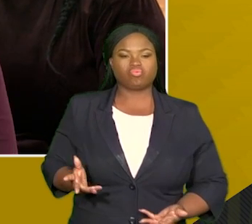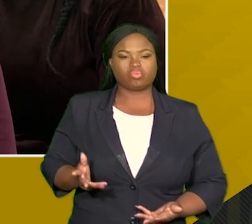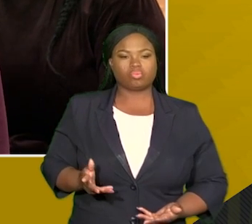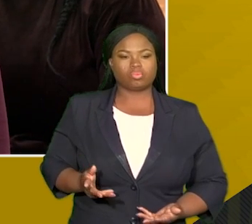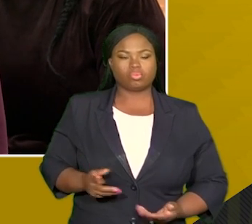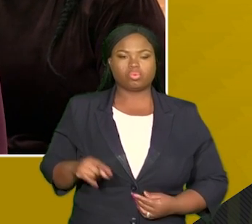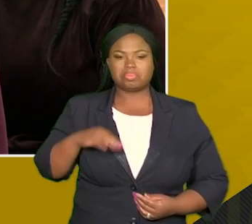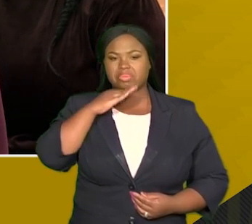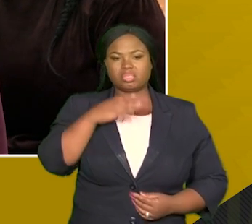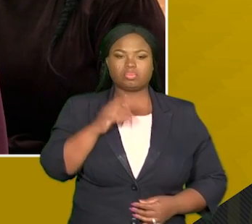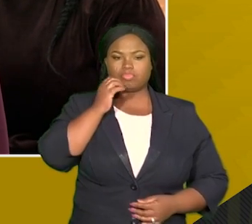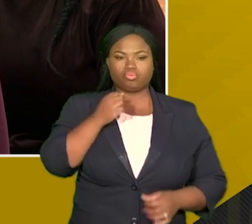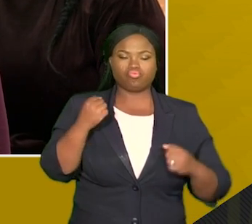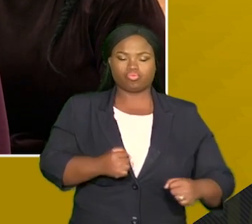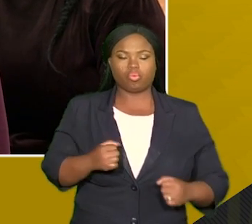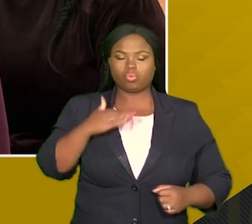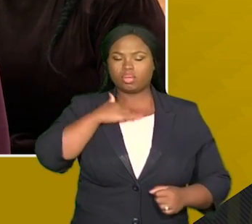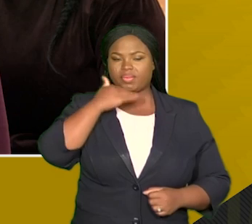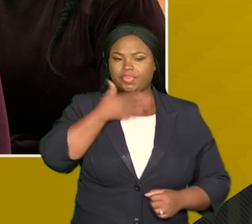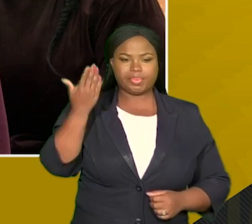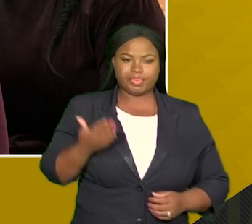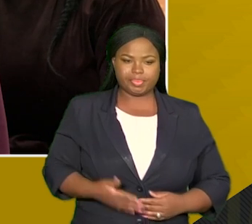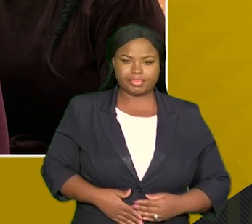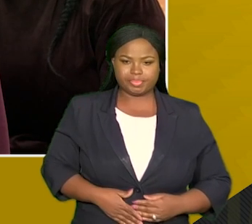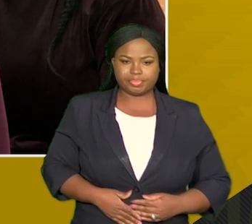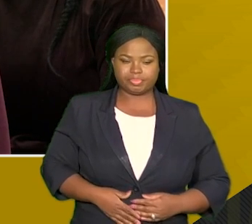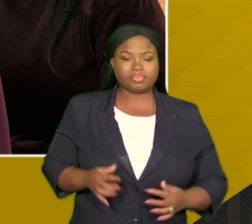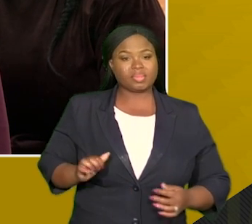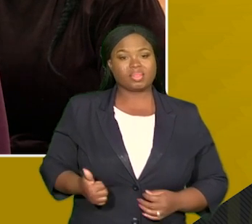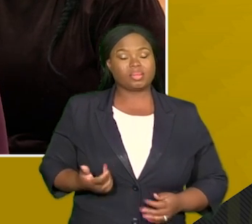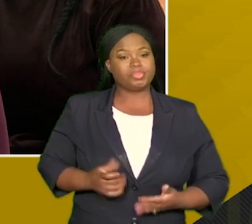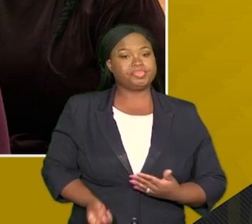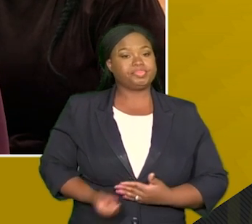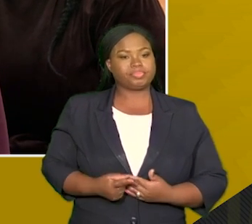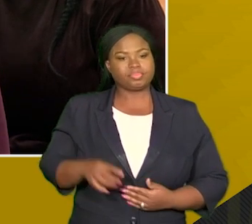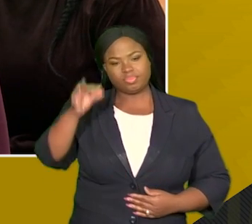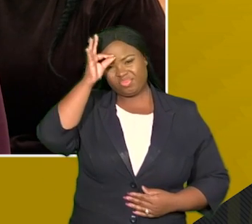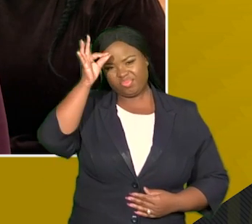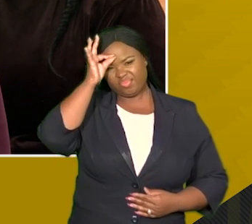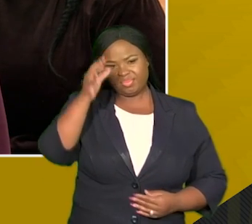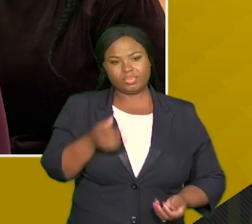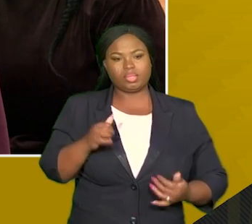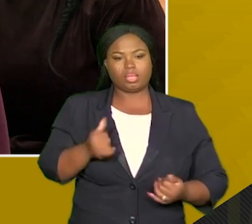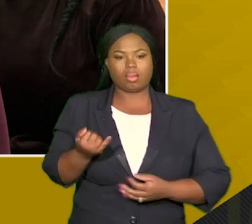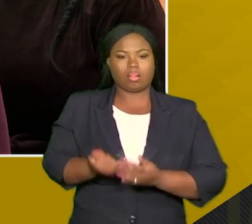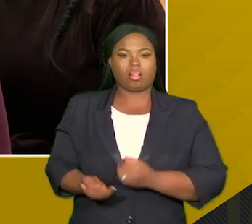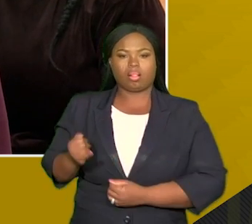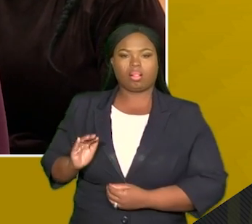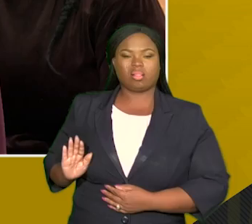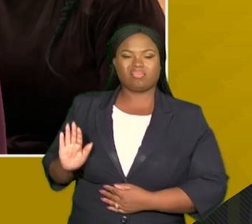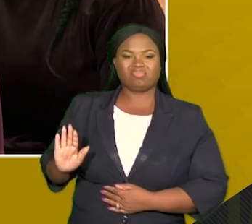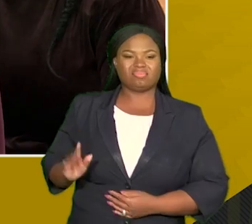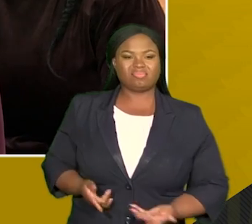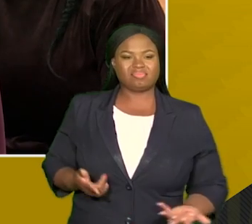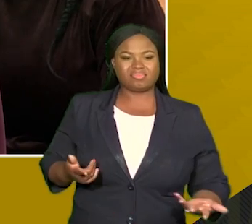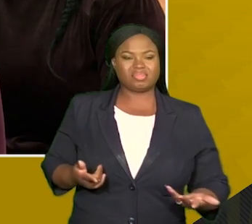sort of strong enough to withstand it by themselves. So what you end up with is that police officers become isolated. They don't